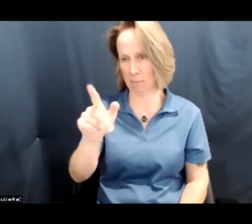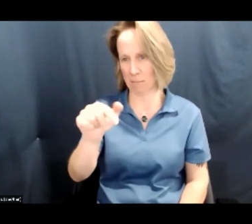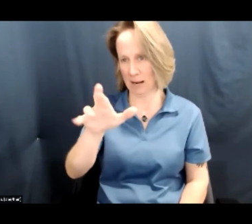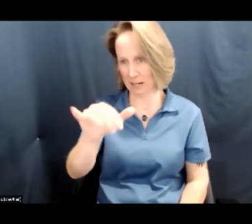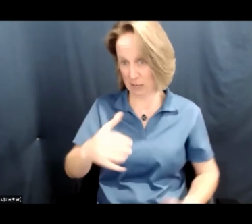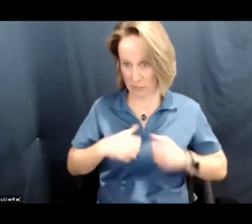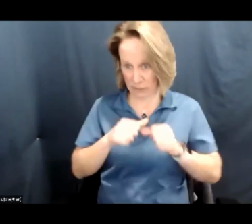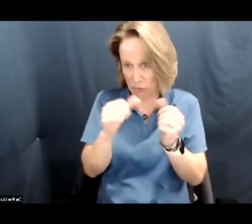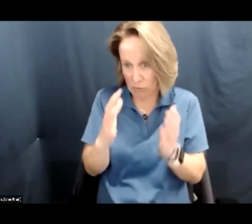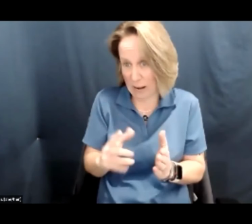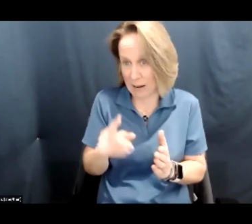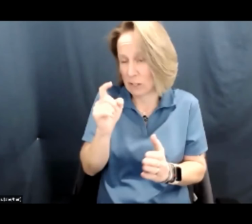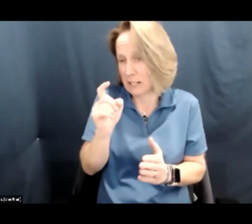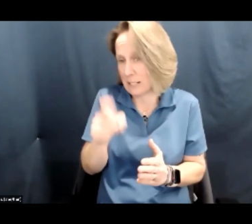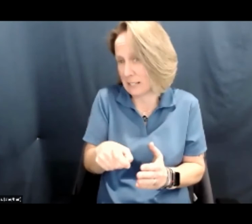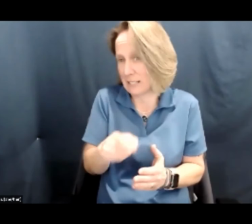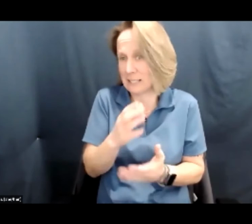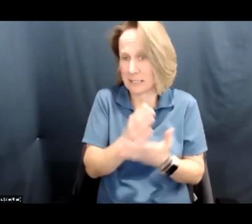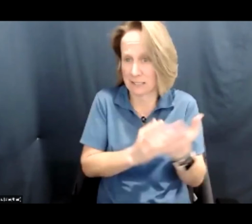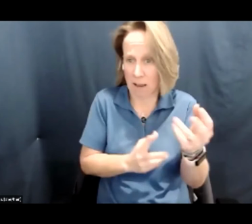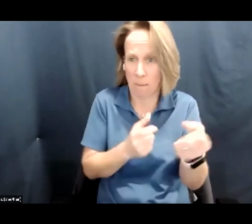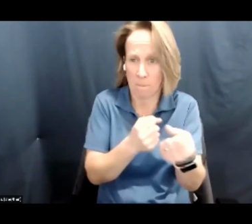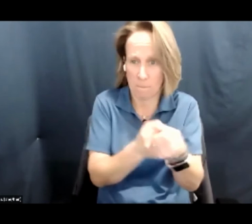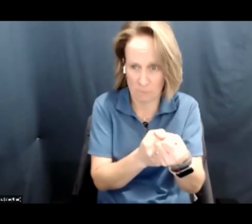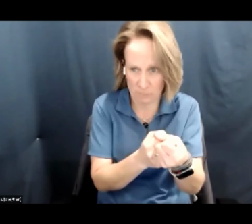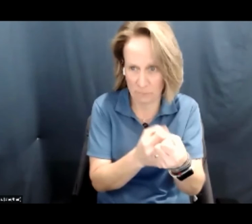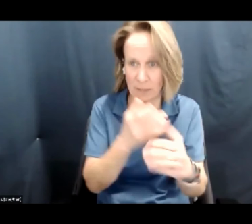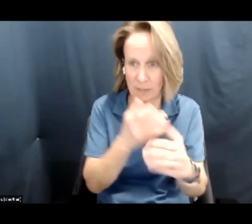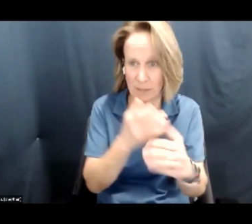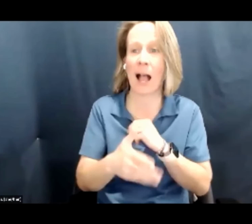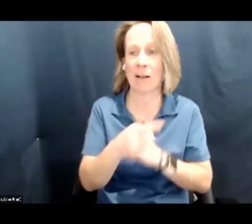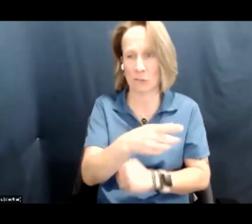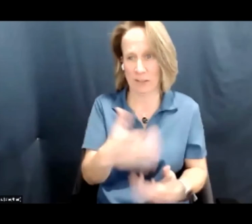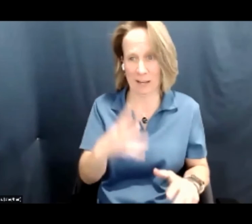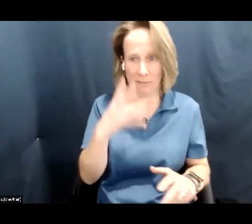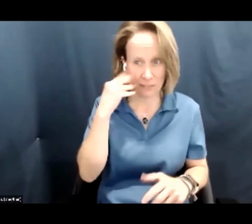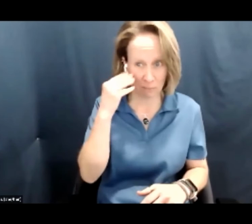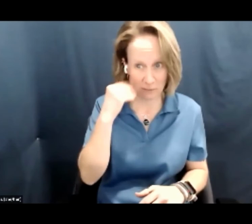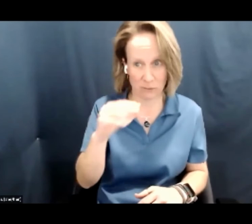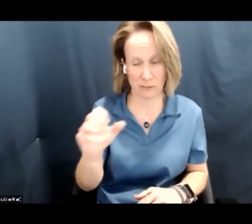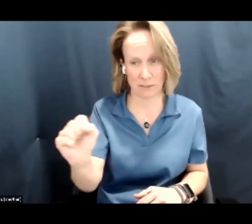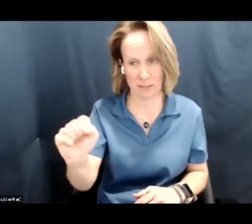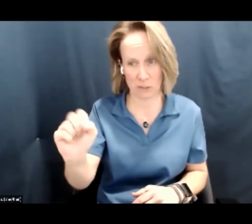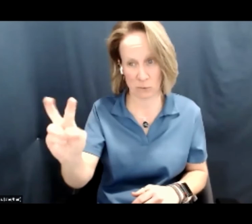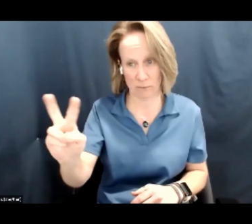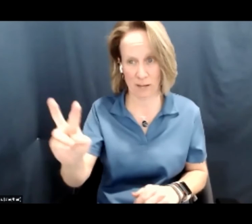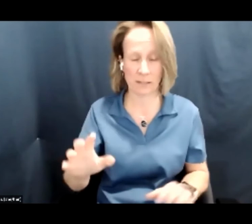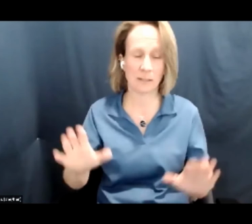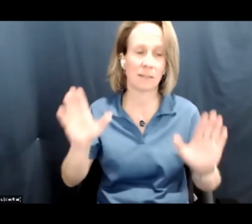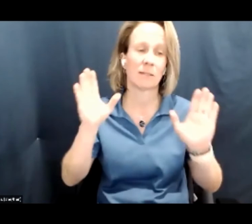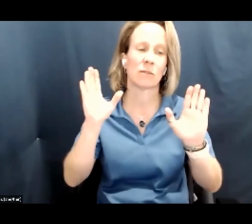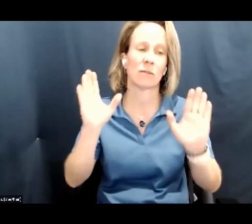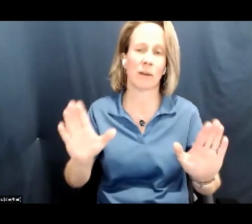experience of the services they get after sexual violence. Yeah, great question.